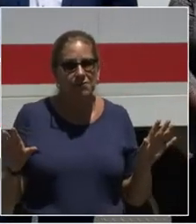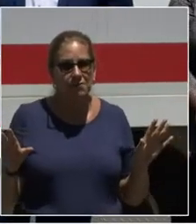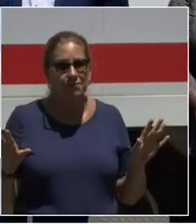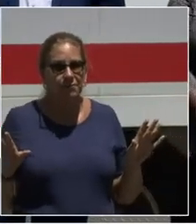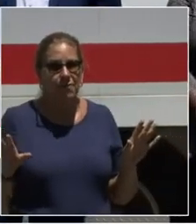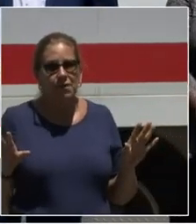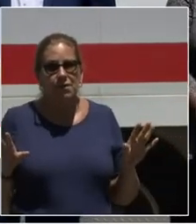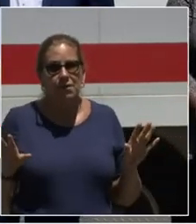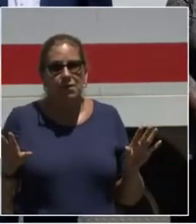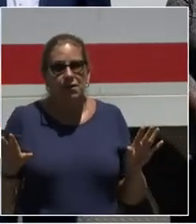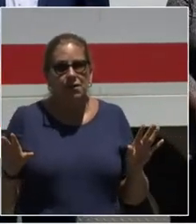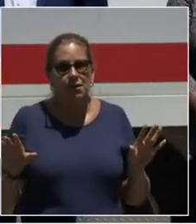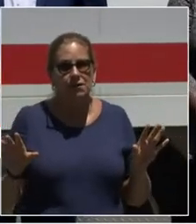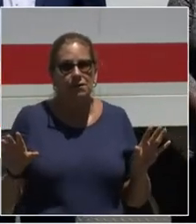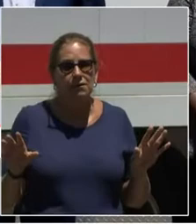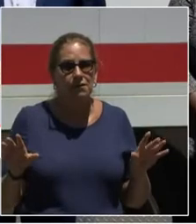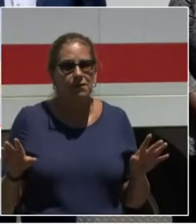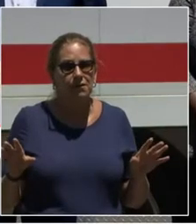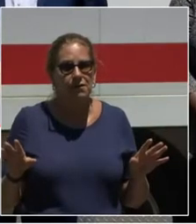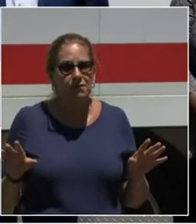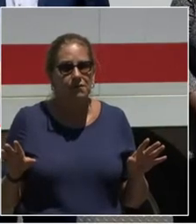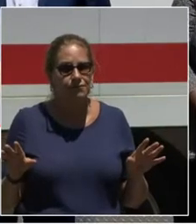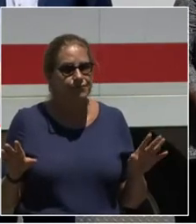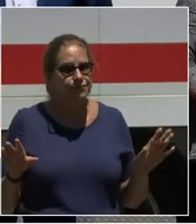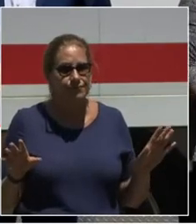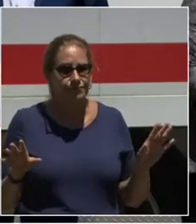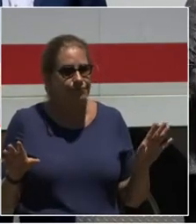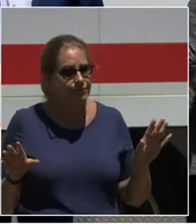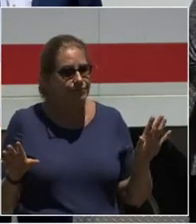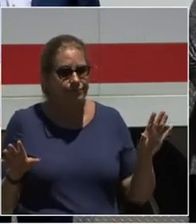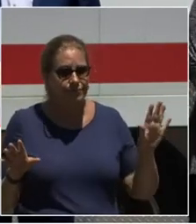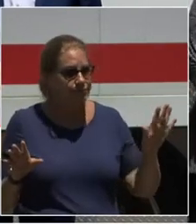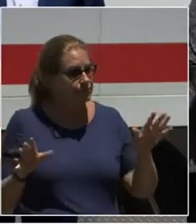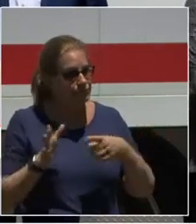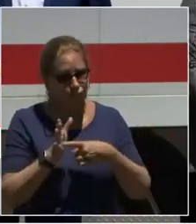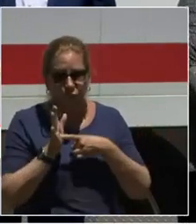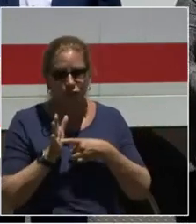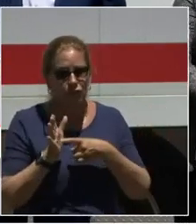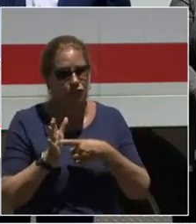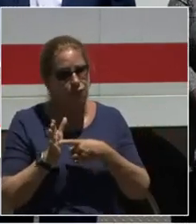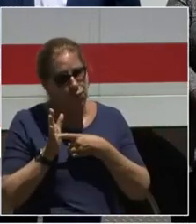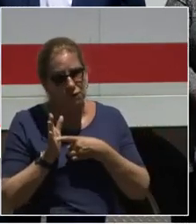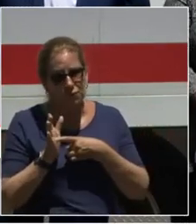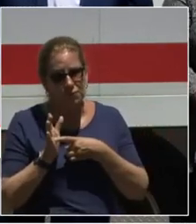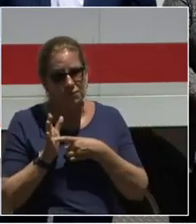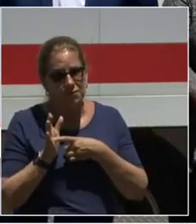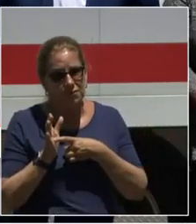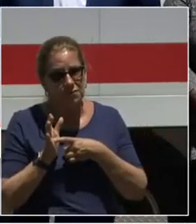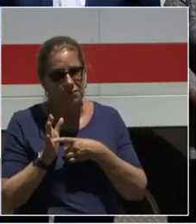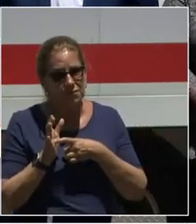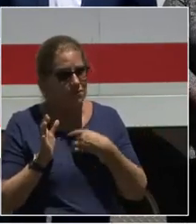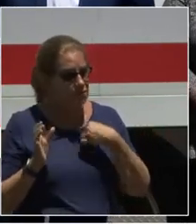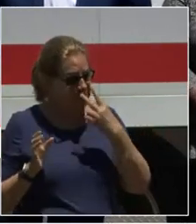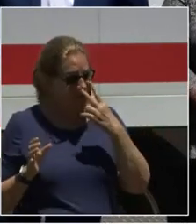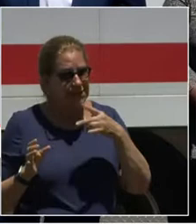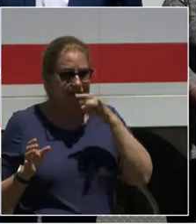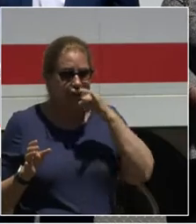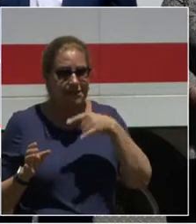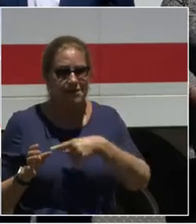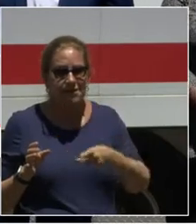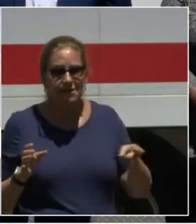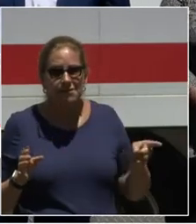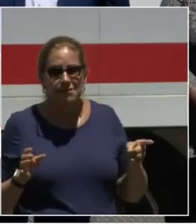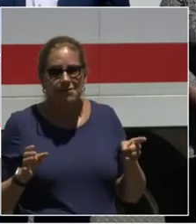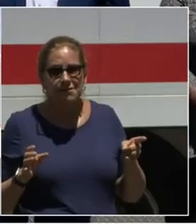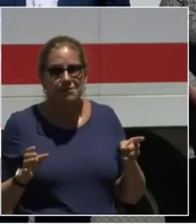been our requirement. This has been on the books. But we have just seen with kids being disconnected from school